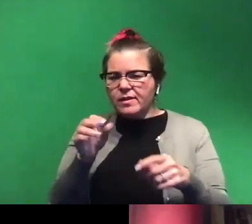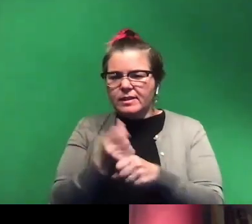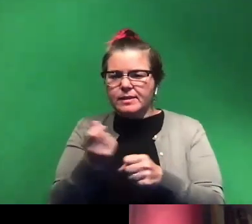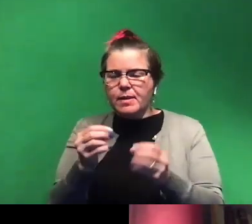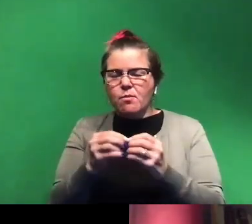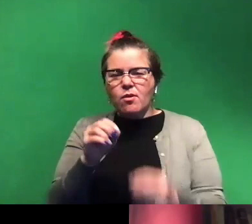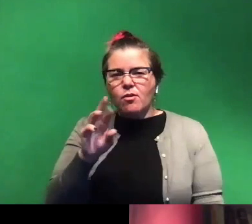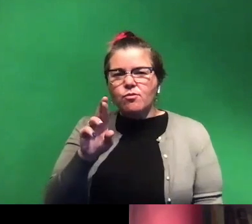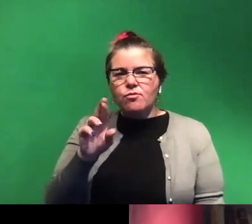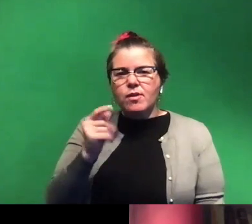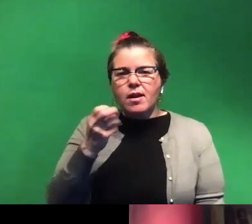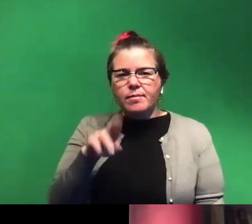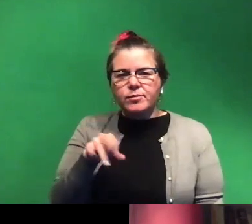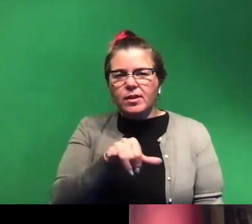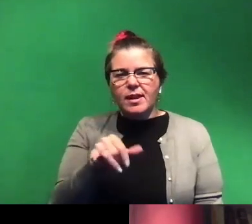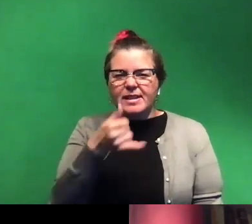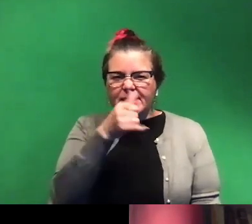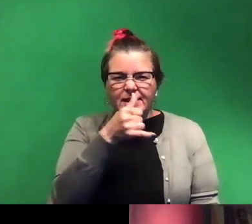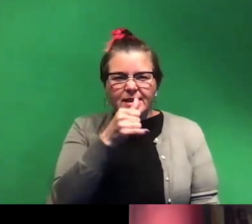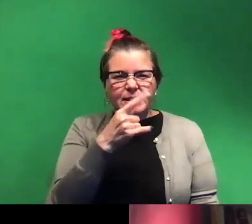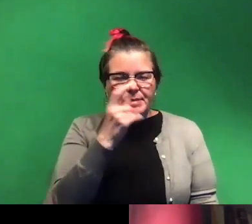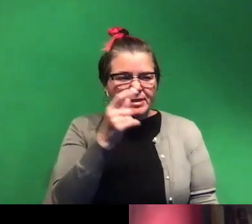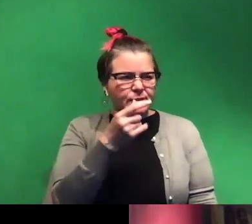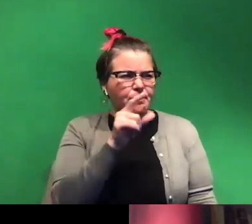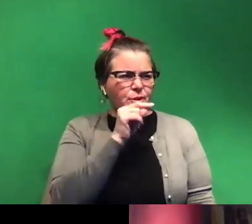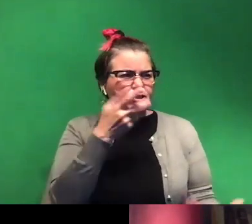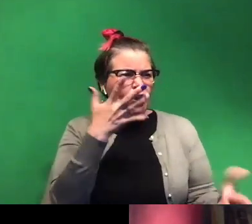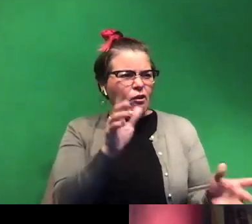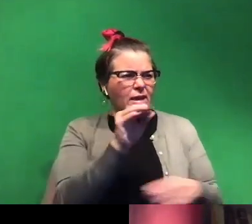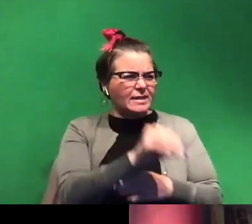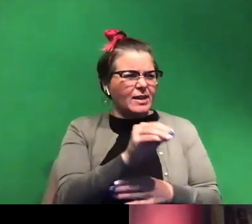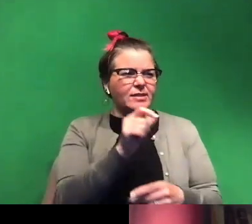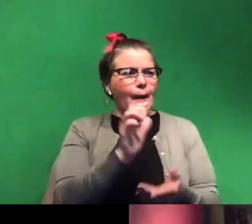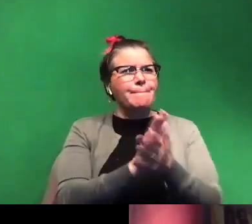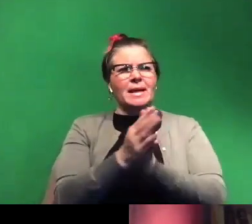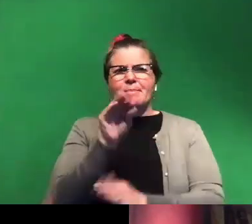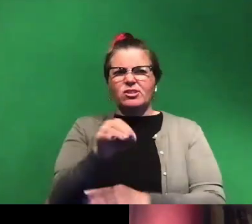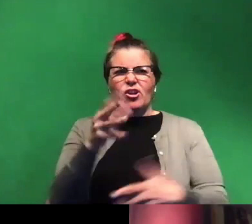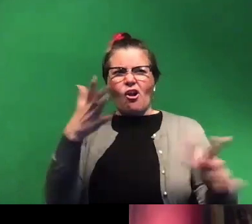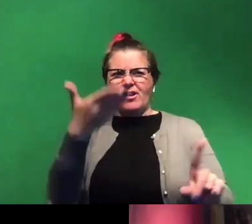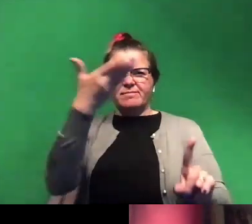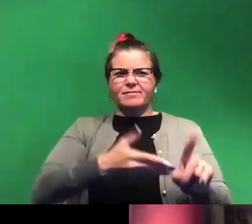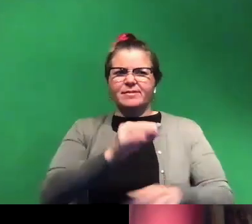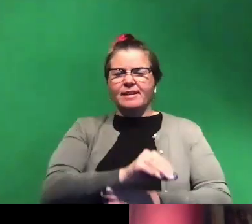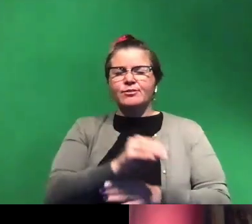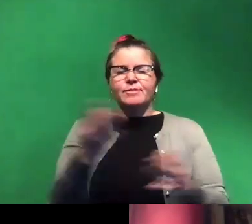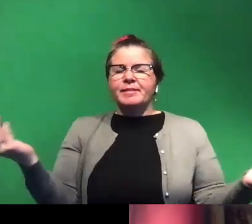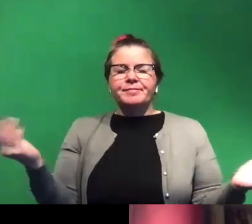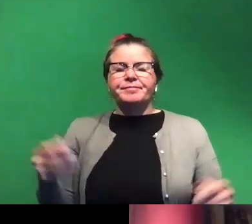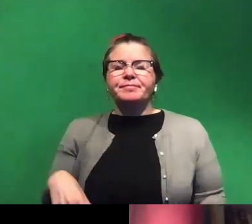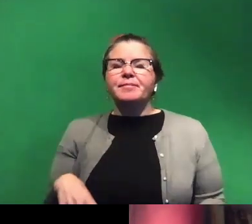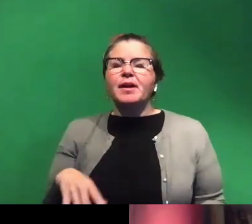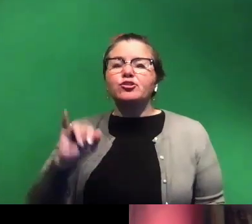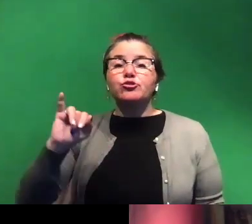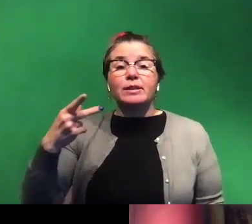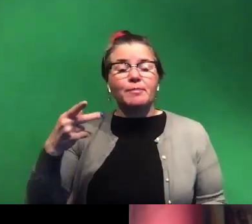raptor-like. To me, it's kind of silly because birds are already dinosaurs, so you're not turning it into a dinosaur; it already is one. Yeah. Unfortunately, Jurassic Park, in